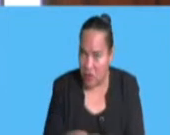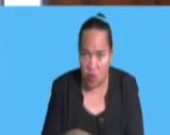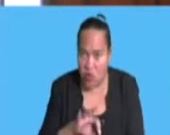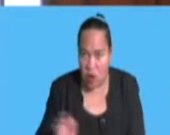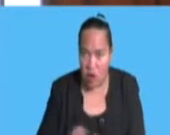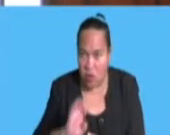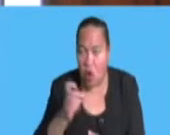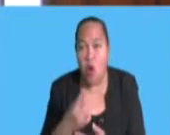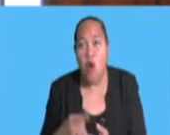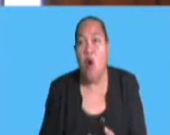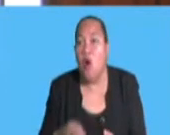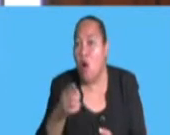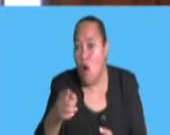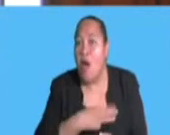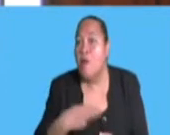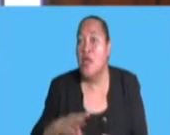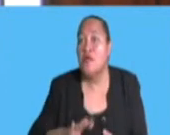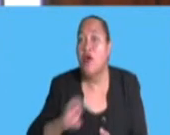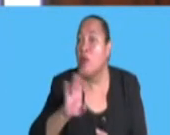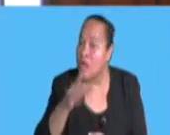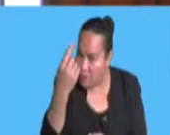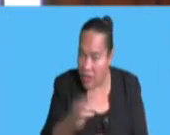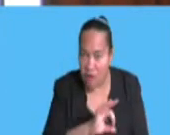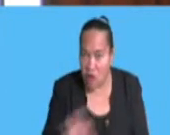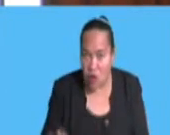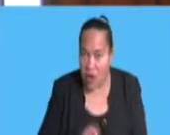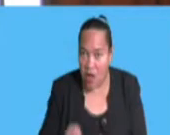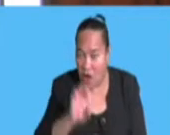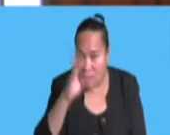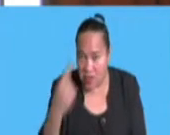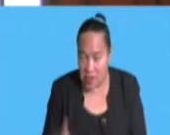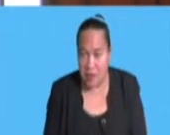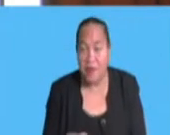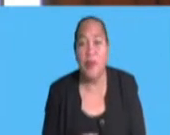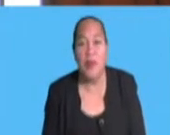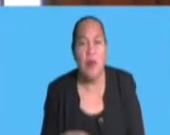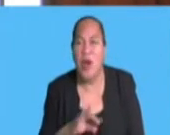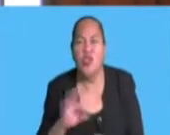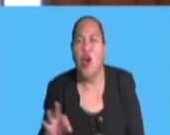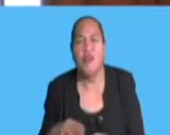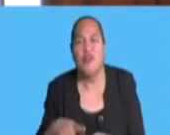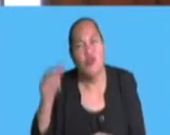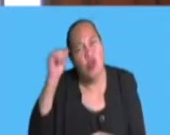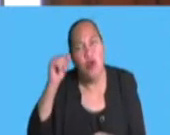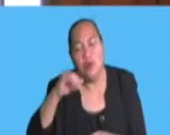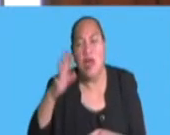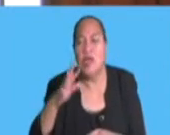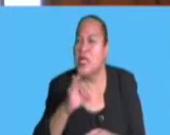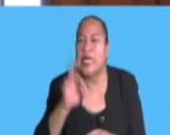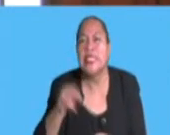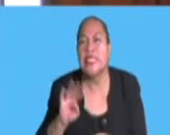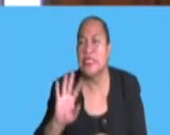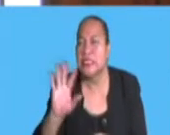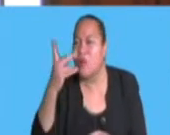his Minister for Economy. But it really doesn't take rocket science, it doesn't. And it doesn't take someone with an economics degree